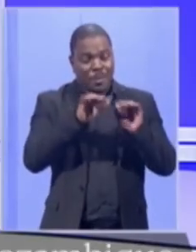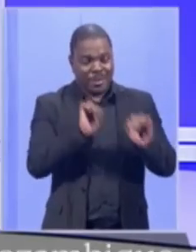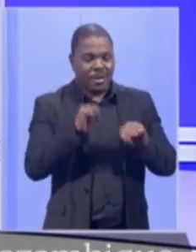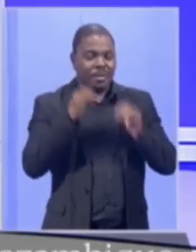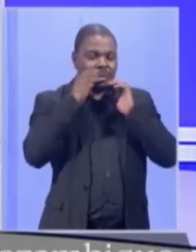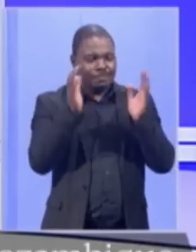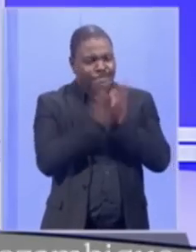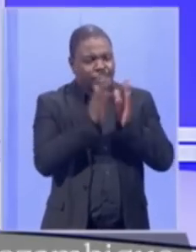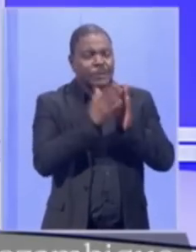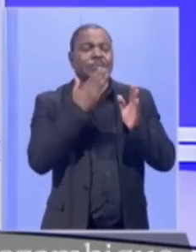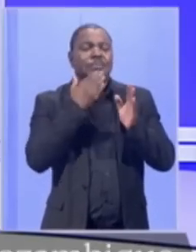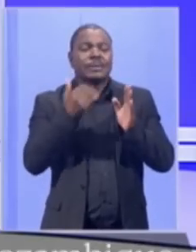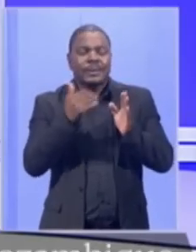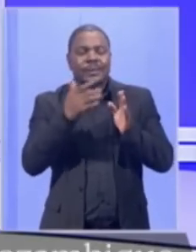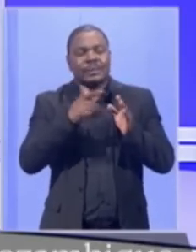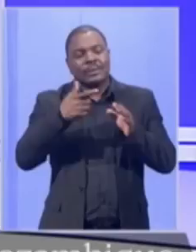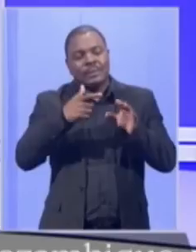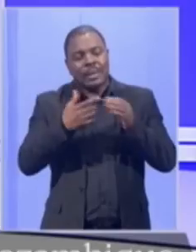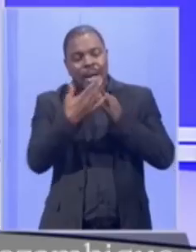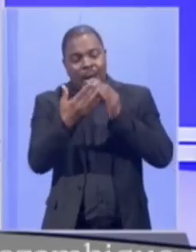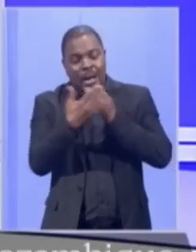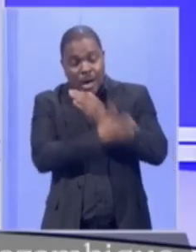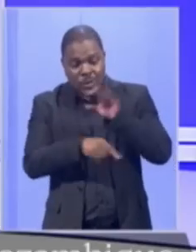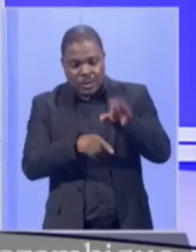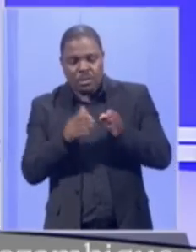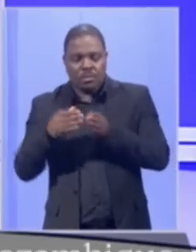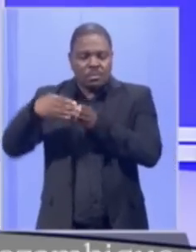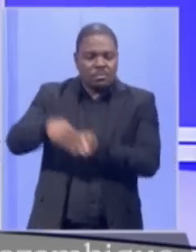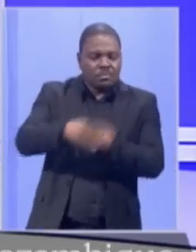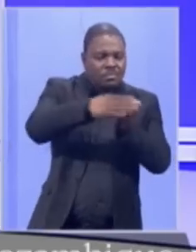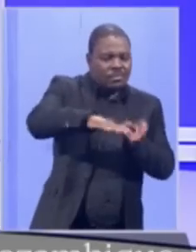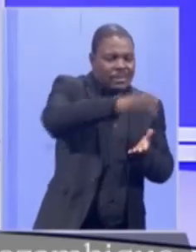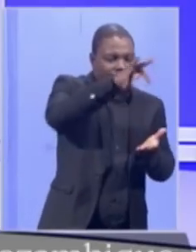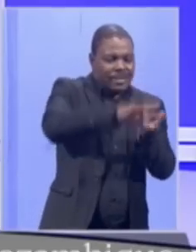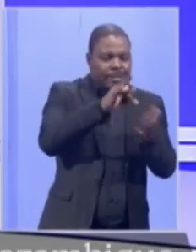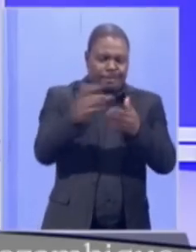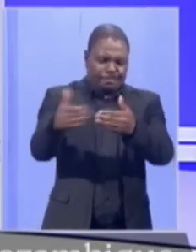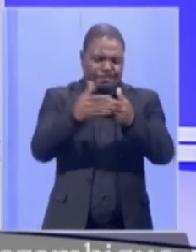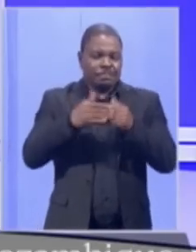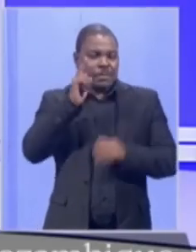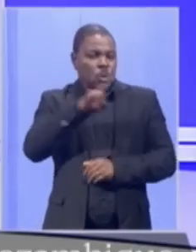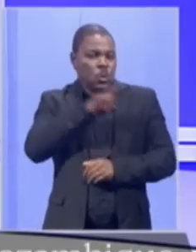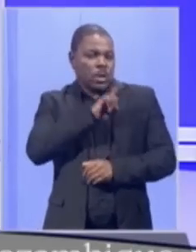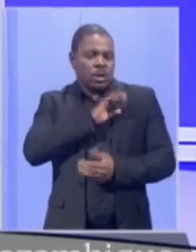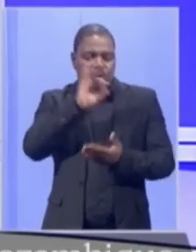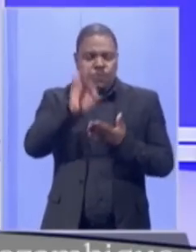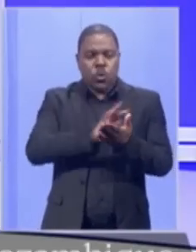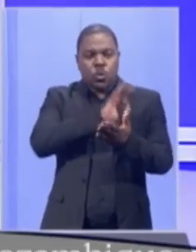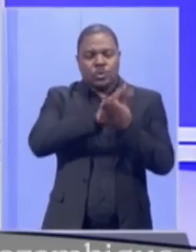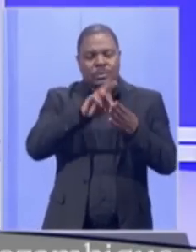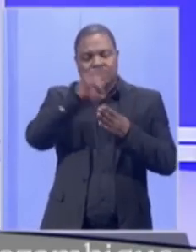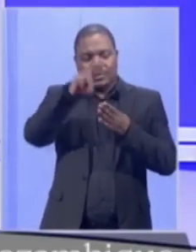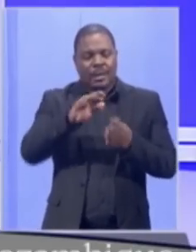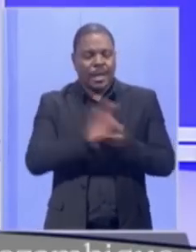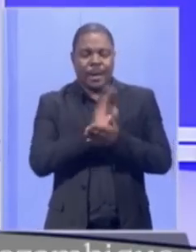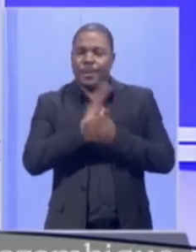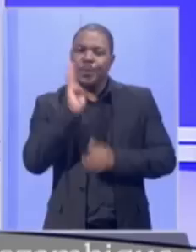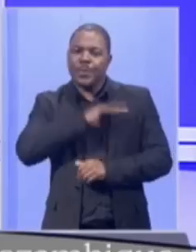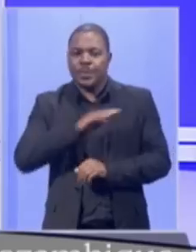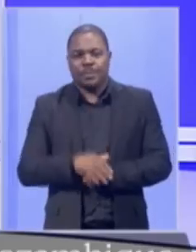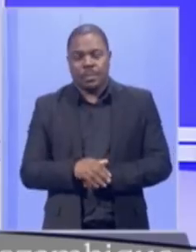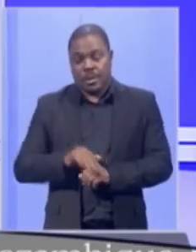kwala madibuho le boemakepe ho bontsha ho se kgotsofale ha bona sephetho sa dikgetho.